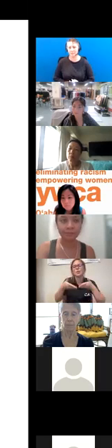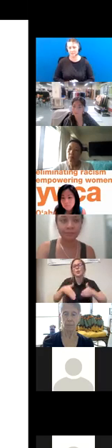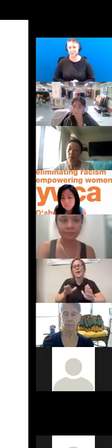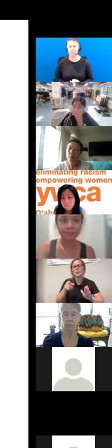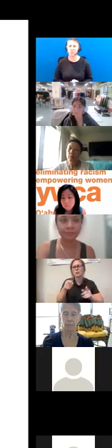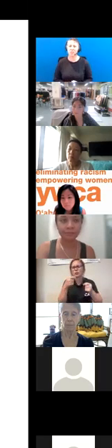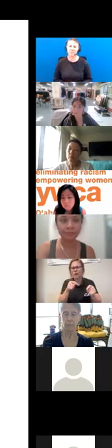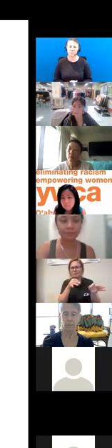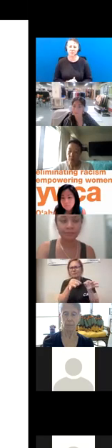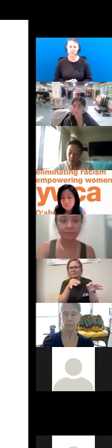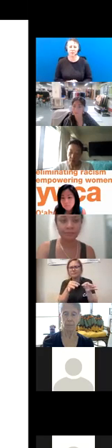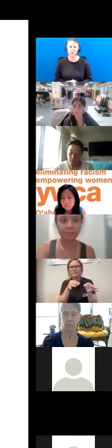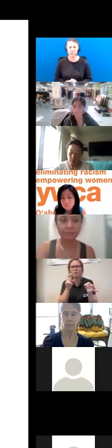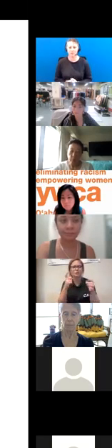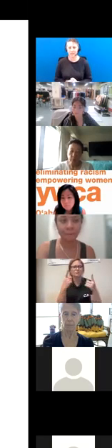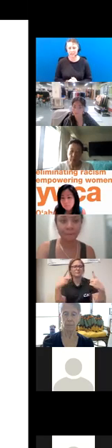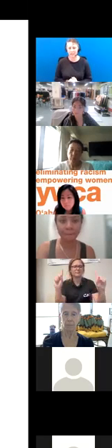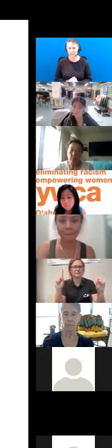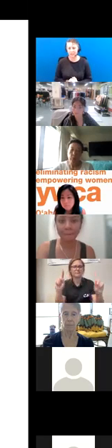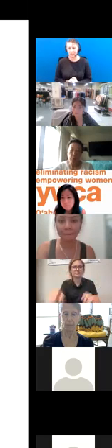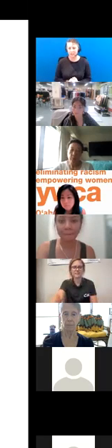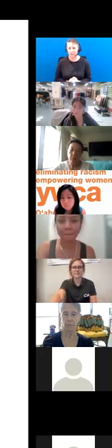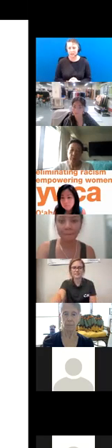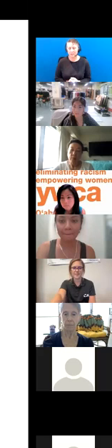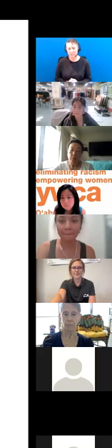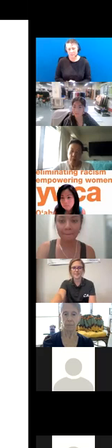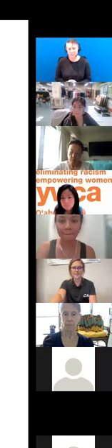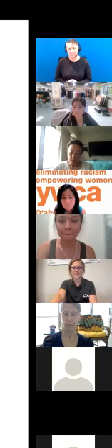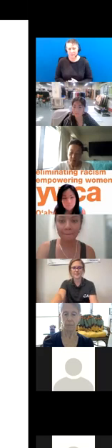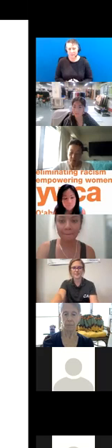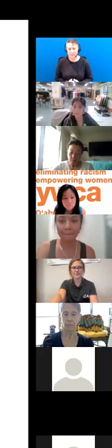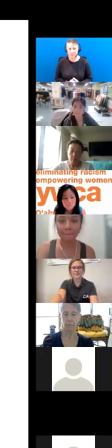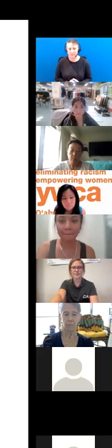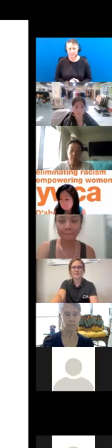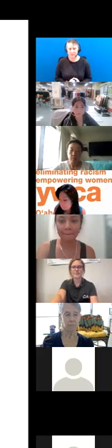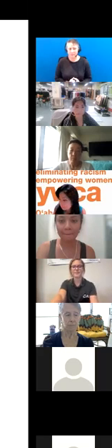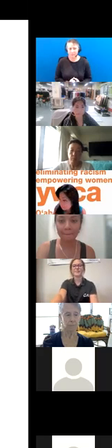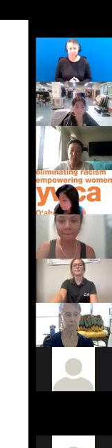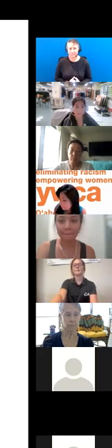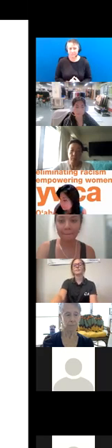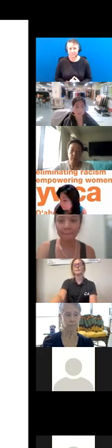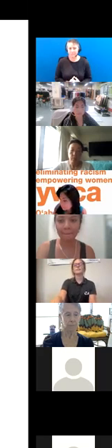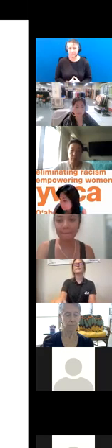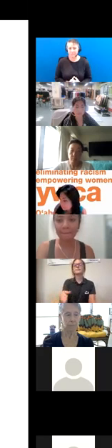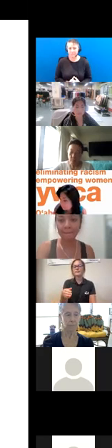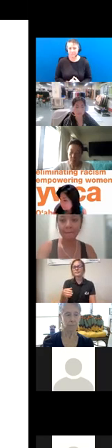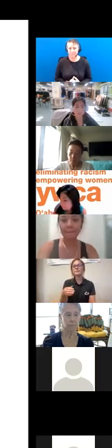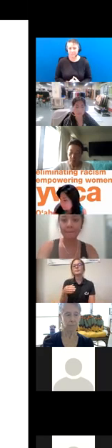write something. So just change the way you are communicating and see if that is successful.